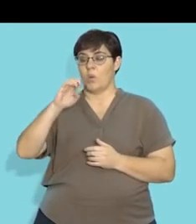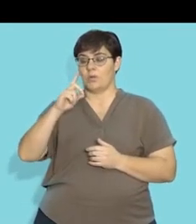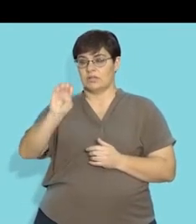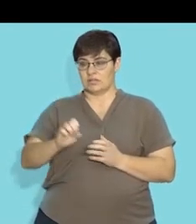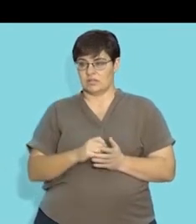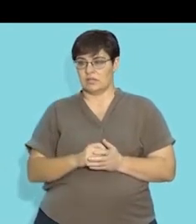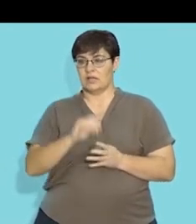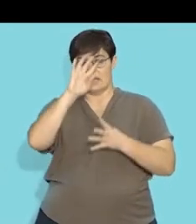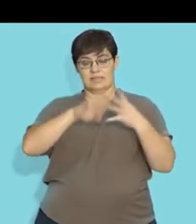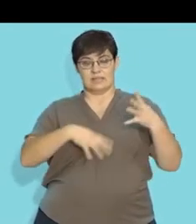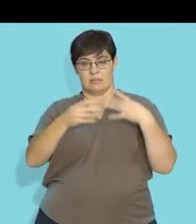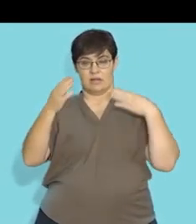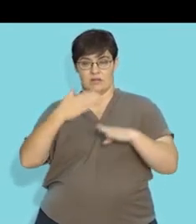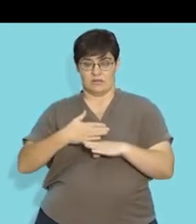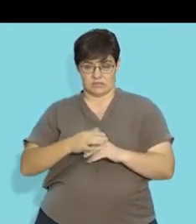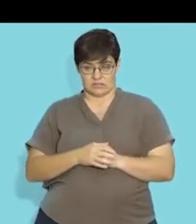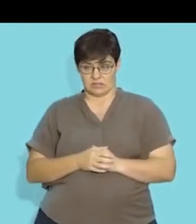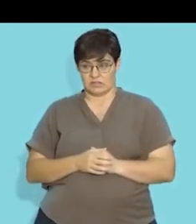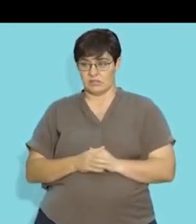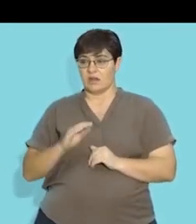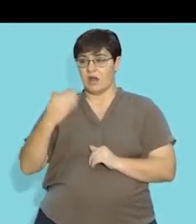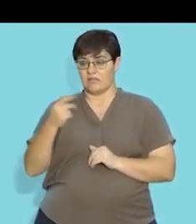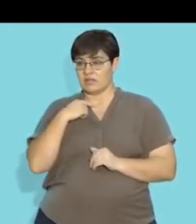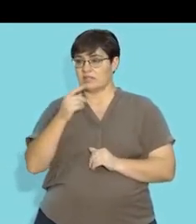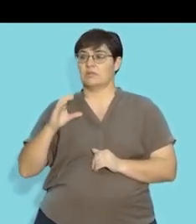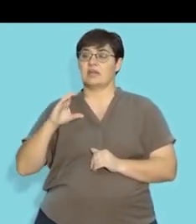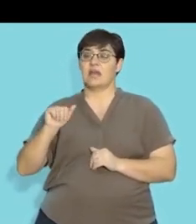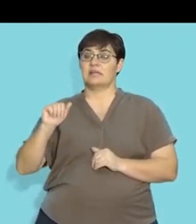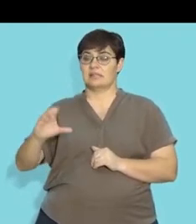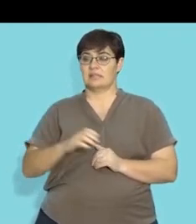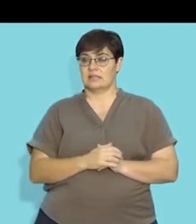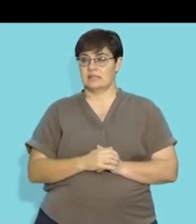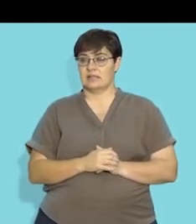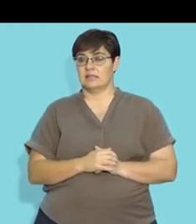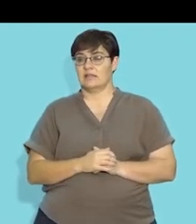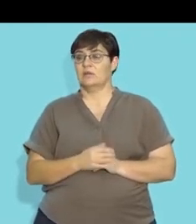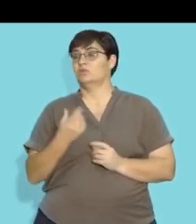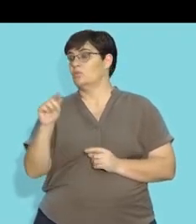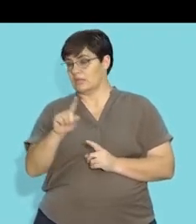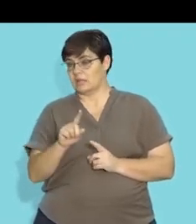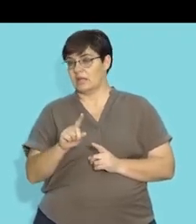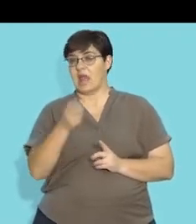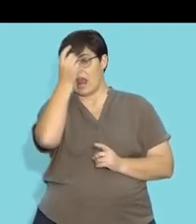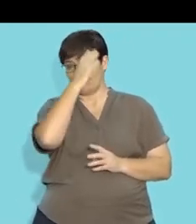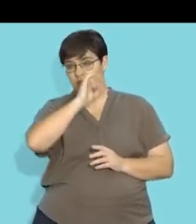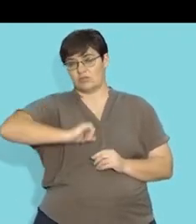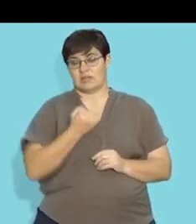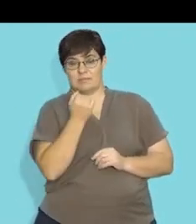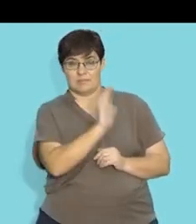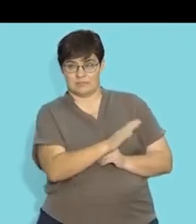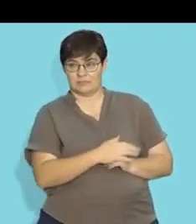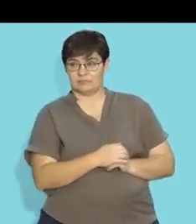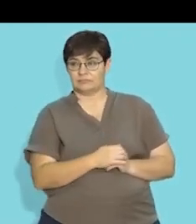table function. After that, we say AC. AC does what? Stores the data. Are we together?